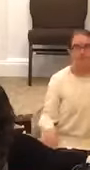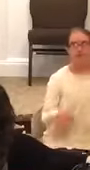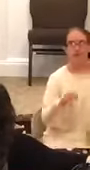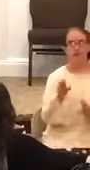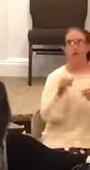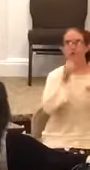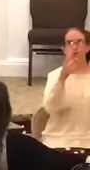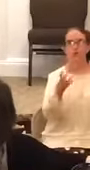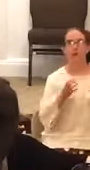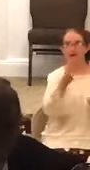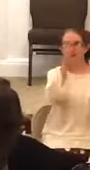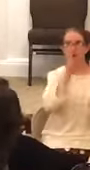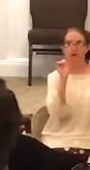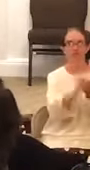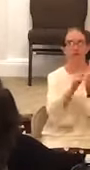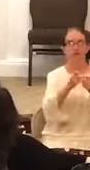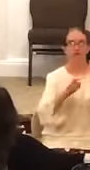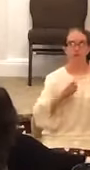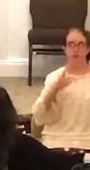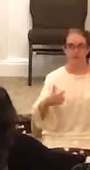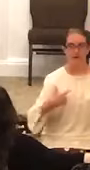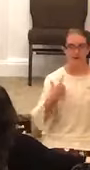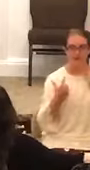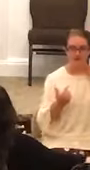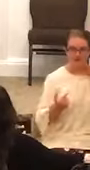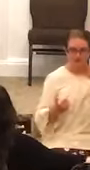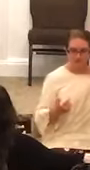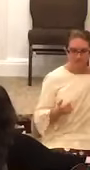you want a God like that controlling your life? I